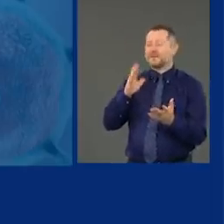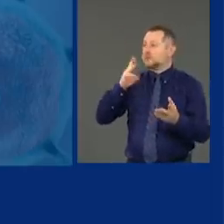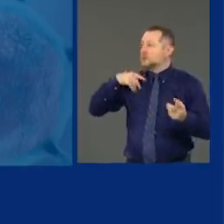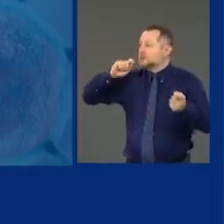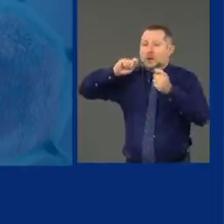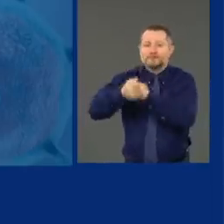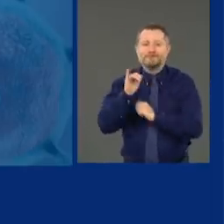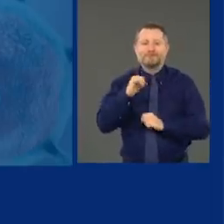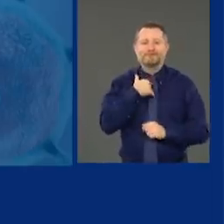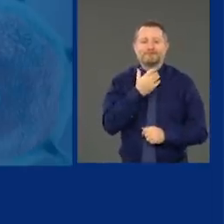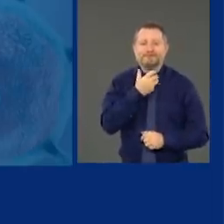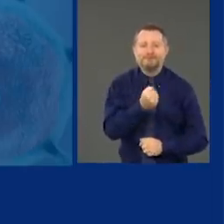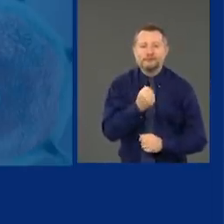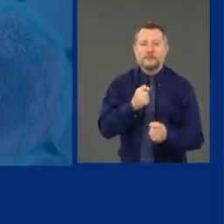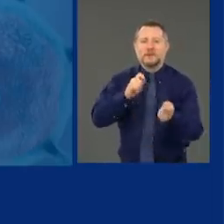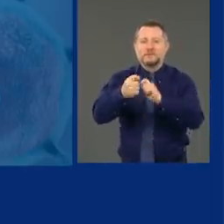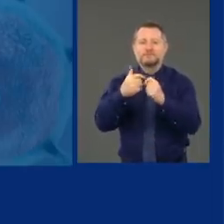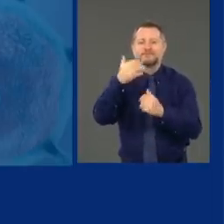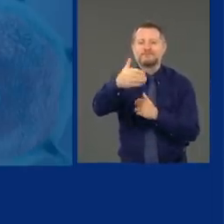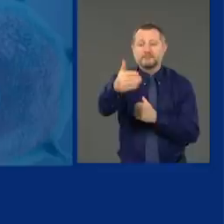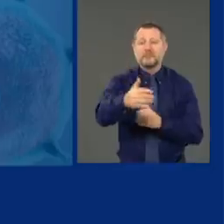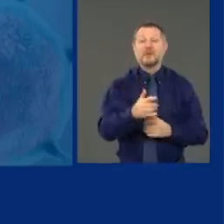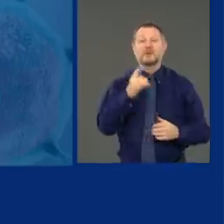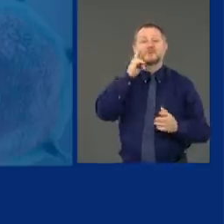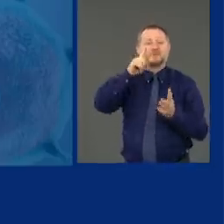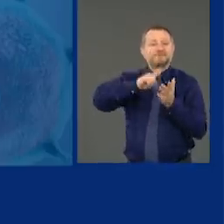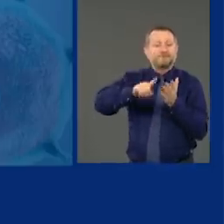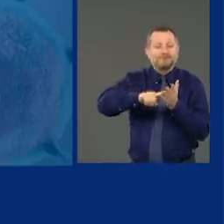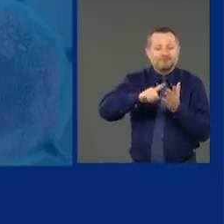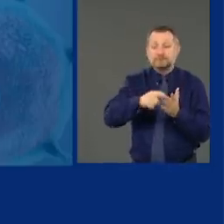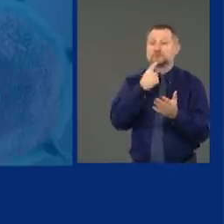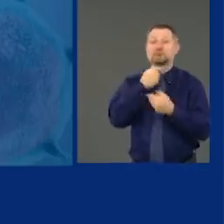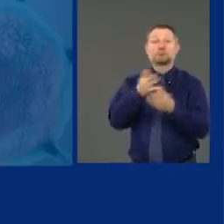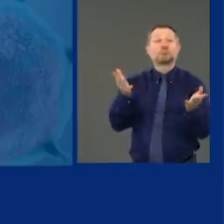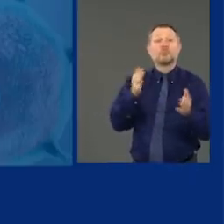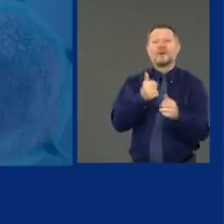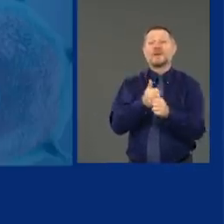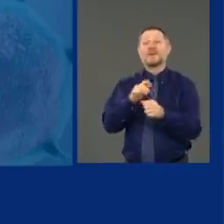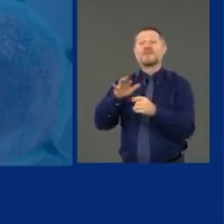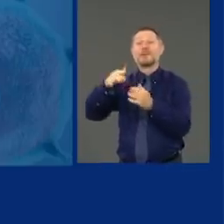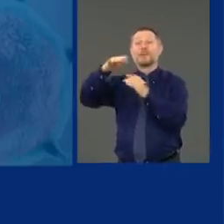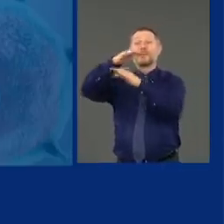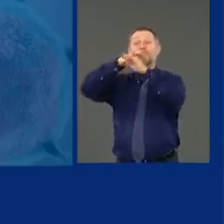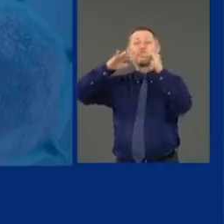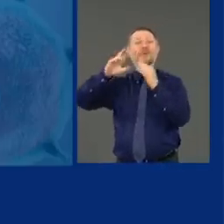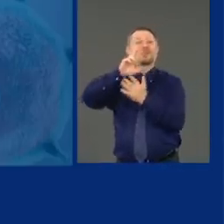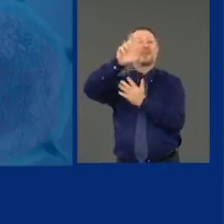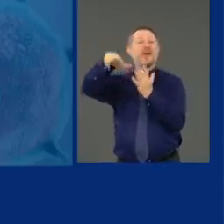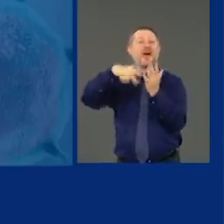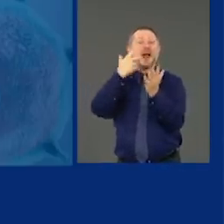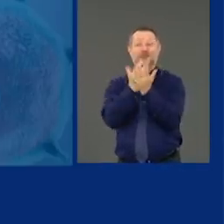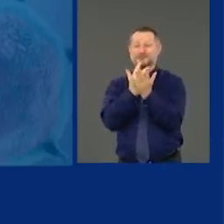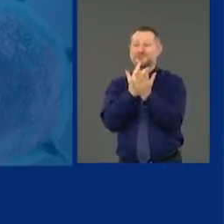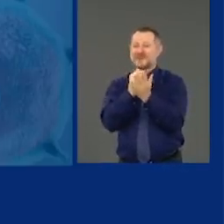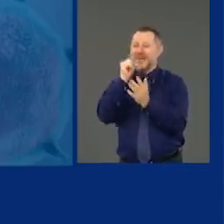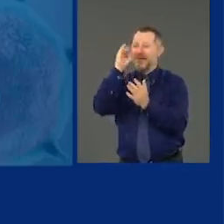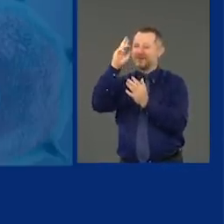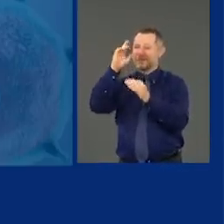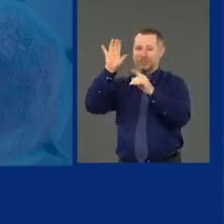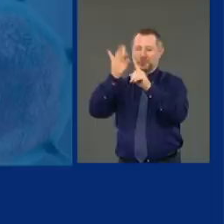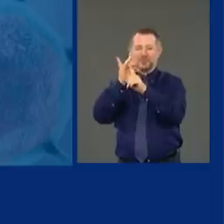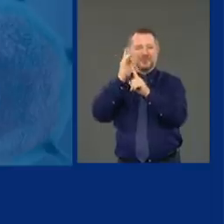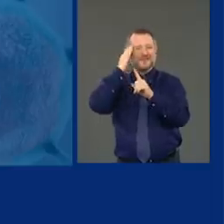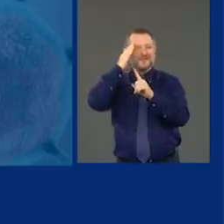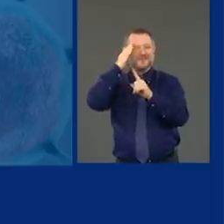Now, the state of information is the virus can live in the air for 3 hours, which is actually frightening when you think about it.